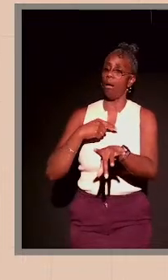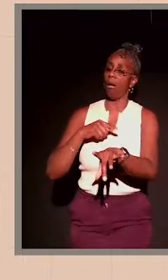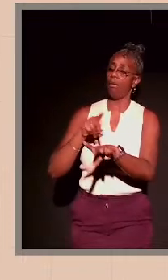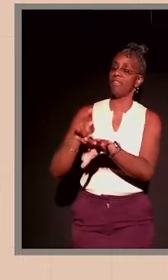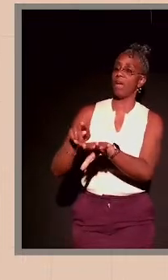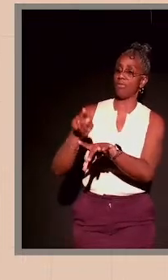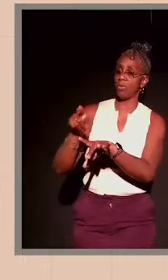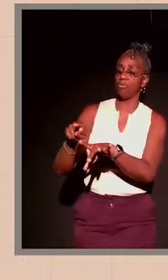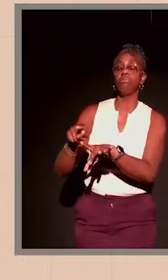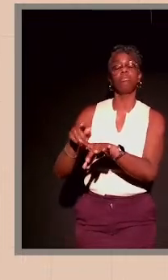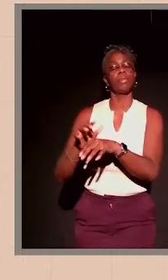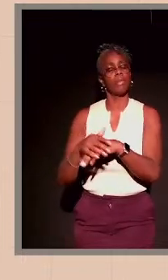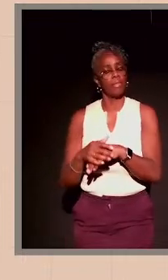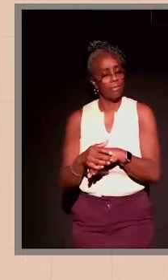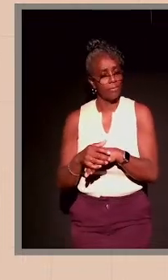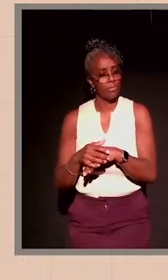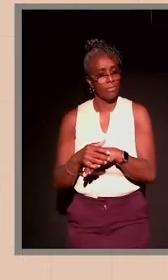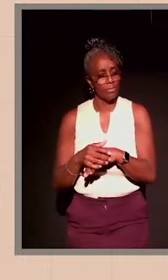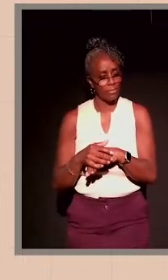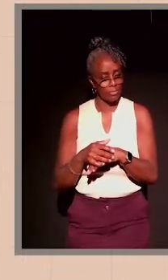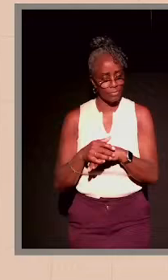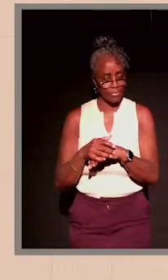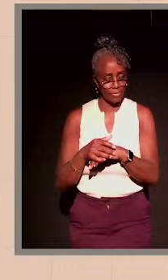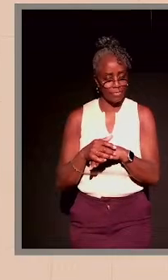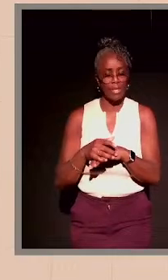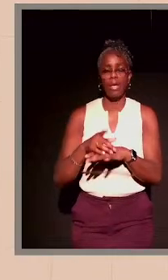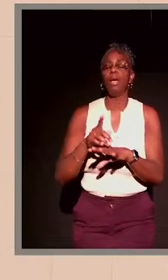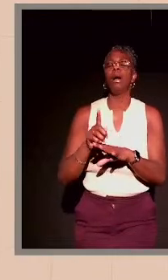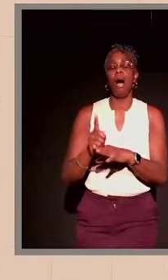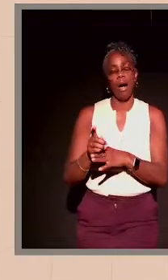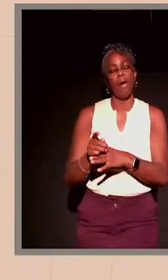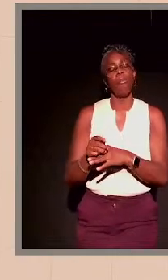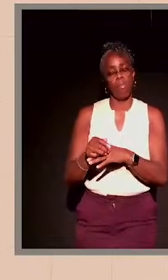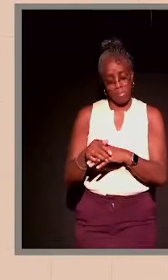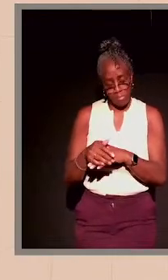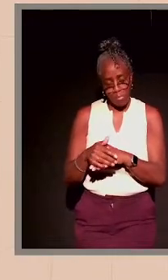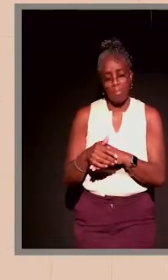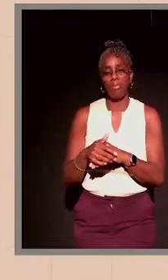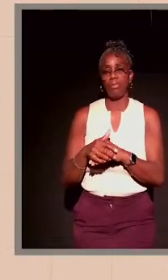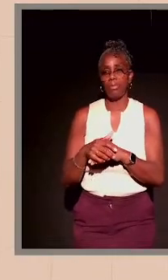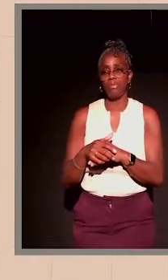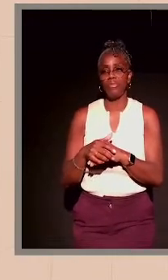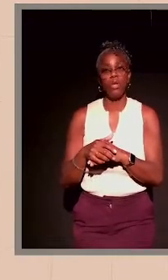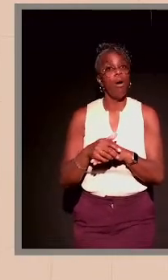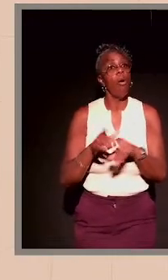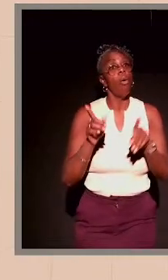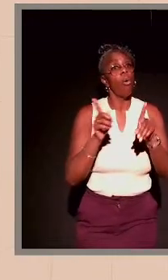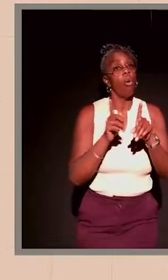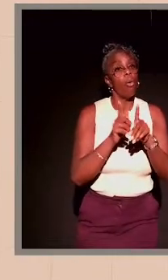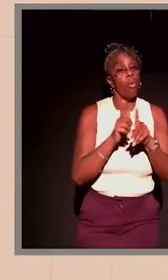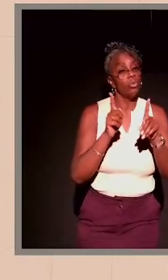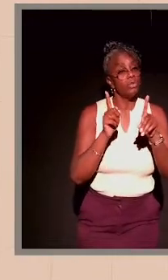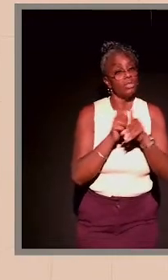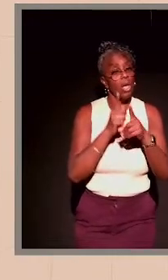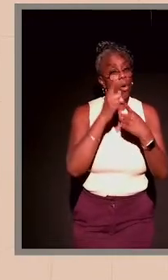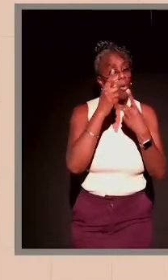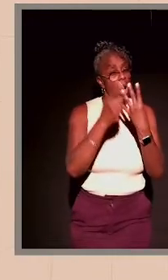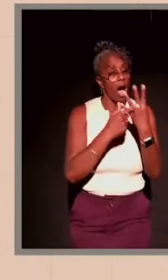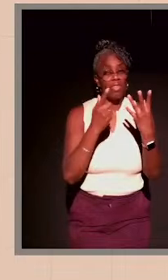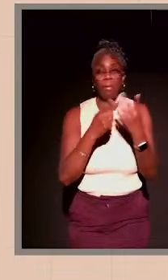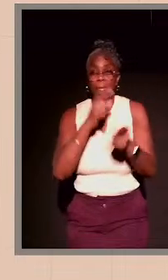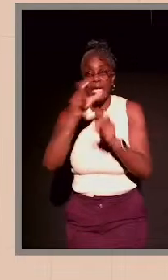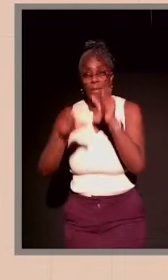And I realized that the same would be true for other users who contend with low vision.